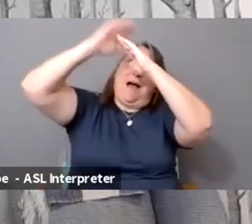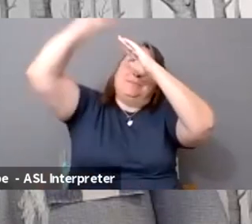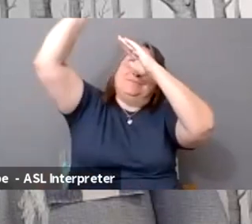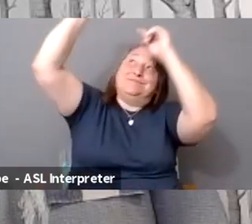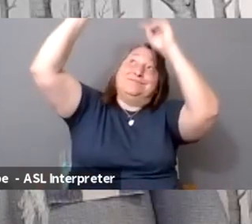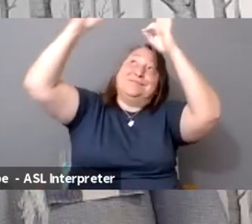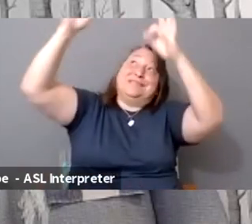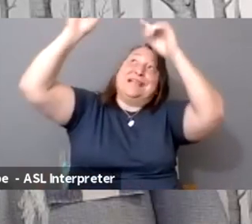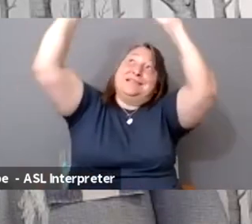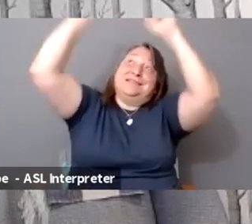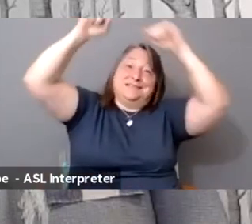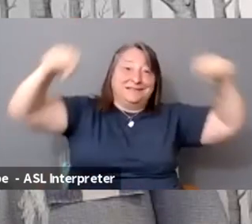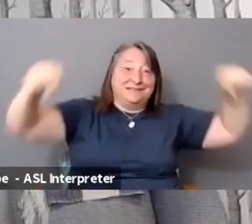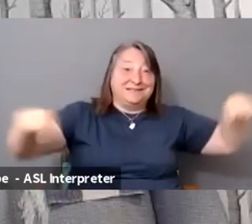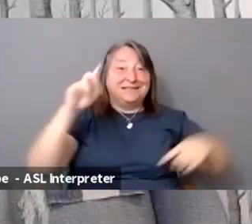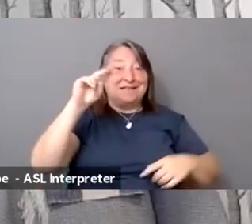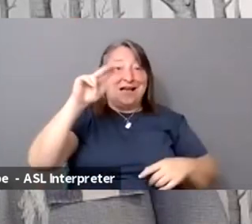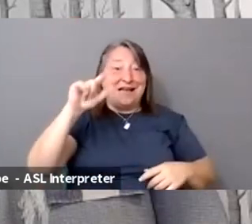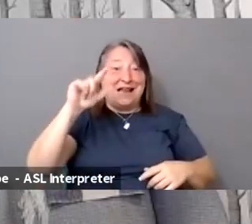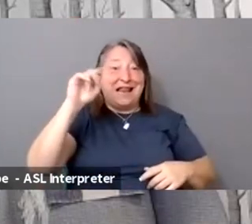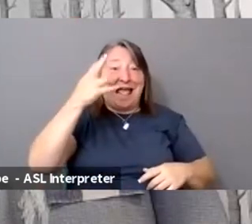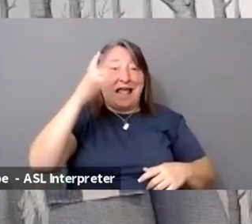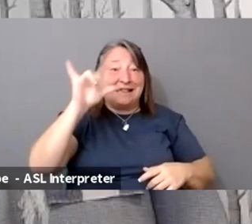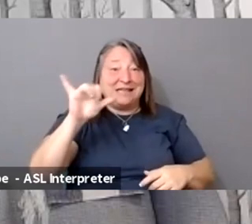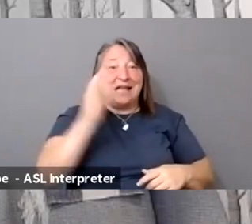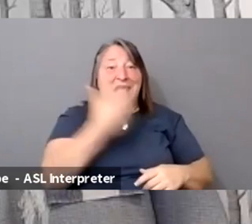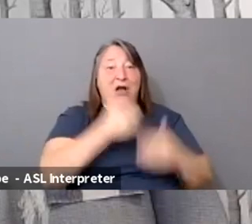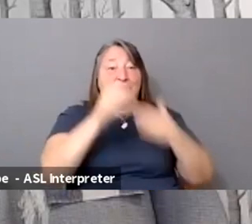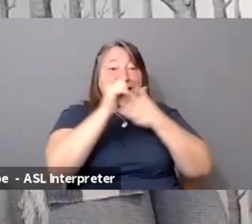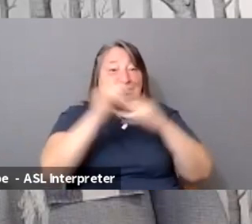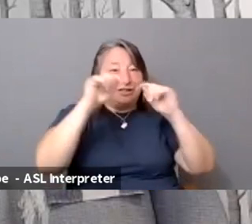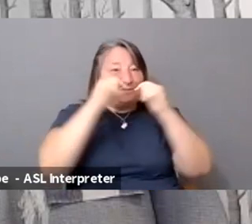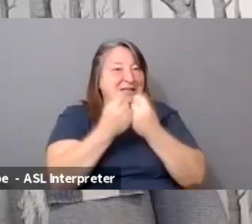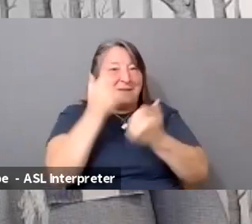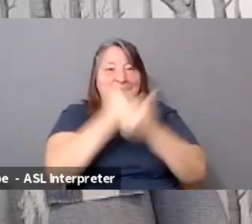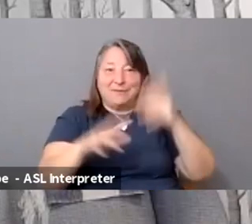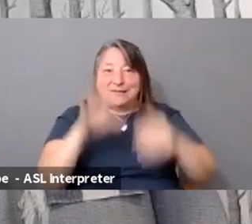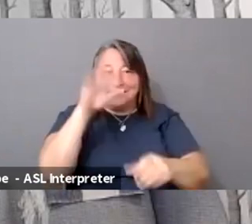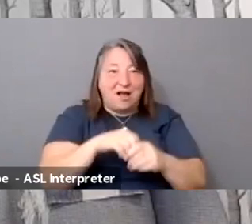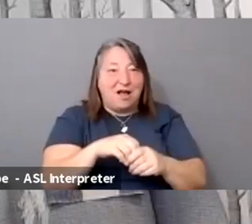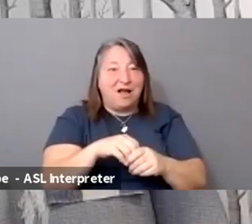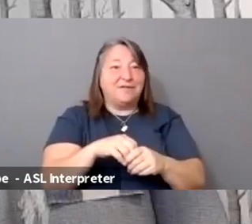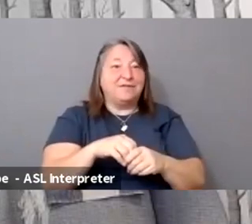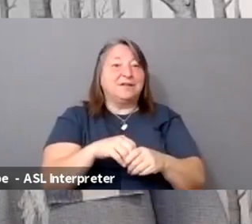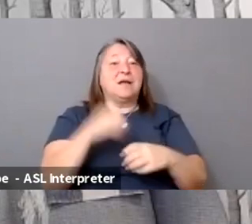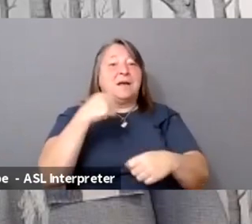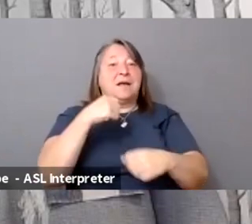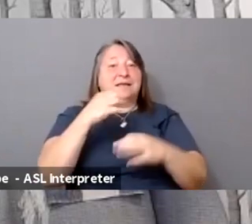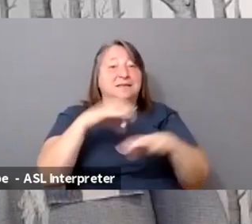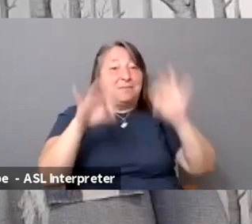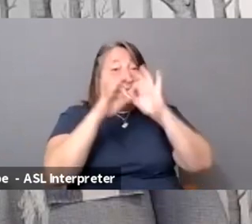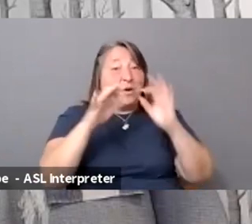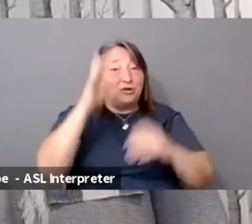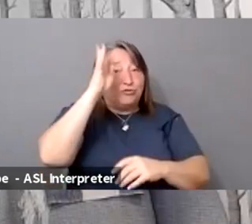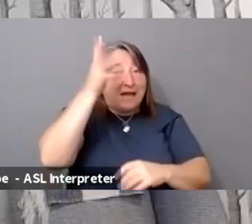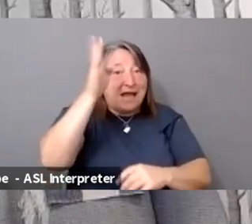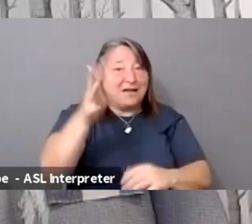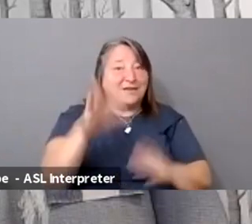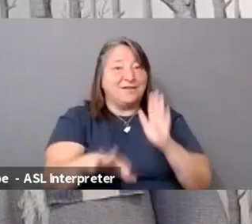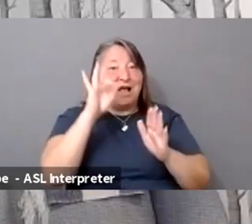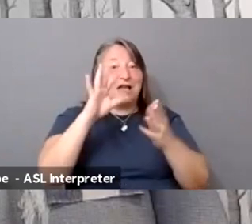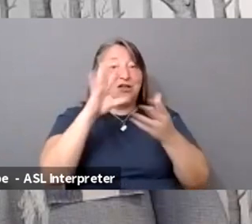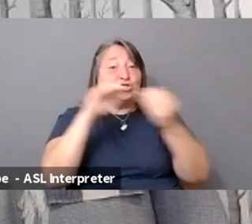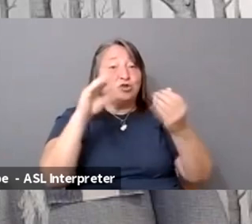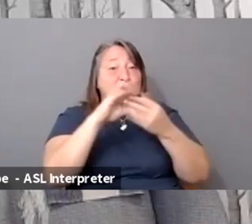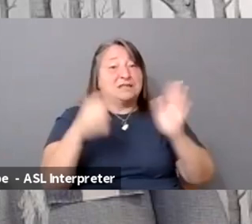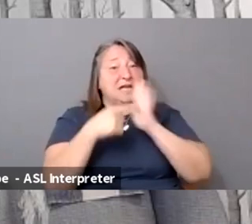Donna Langley. It comes from our leadership team. Everybody is invested in this. It matters to us creatively to find stories that reflect the diversity of our